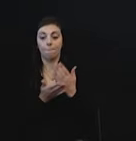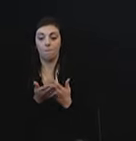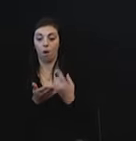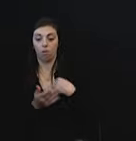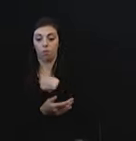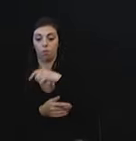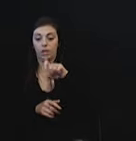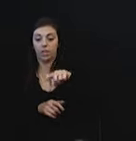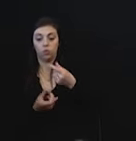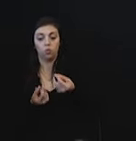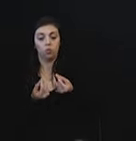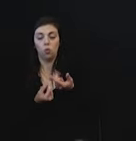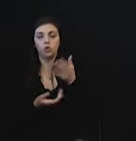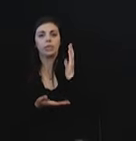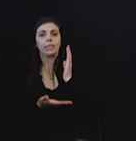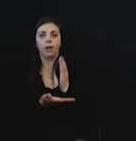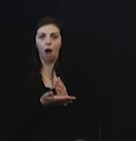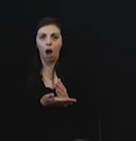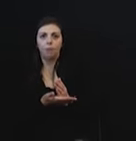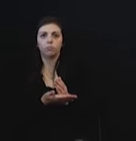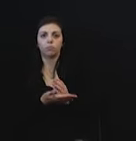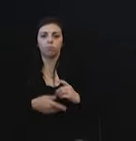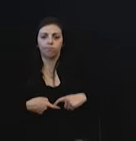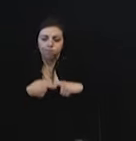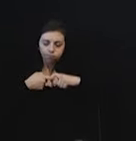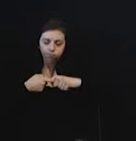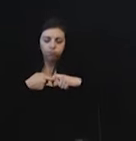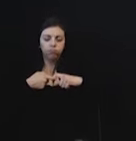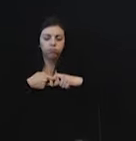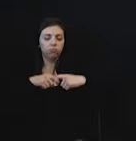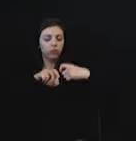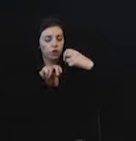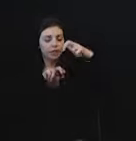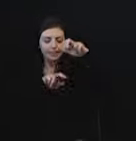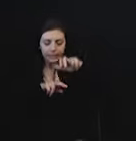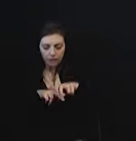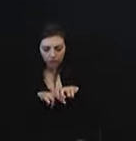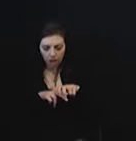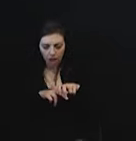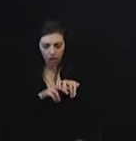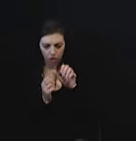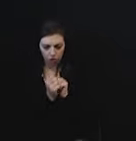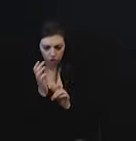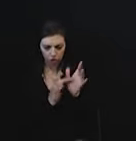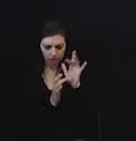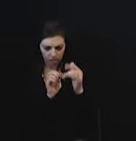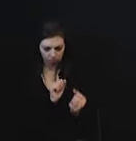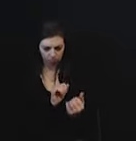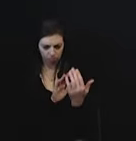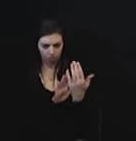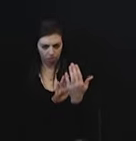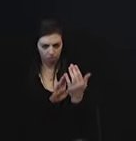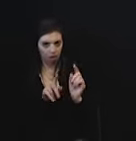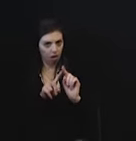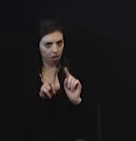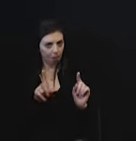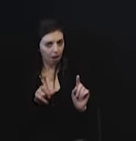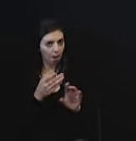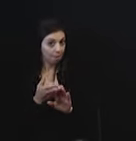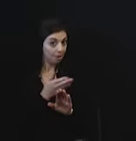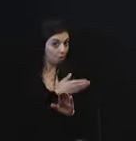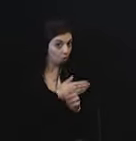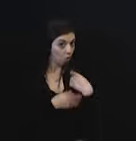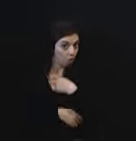and taking the time to sit in his presence. But don't miss what I just said there first, before sitting in